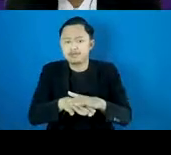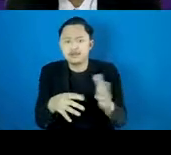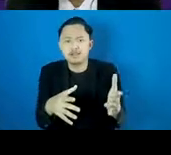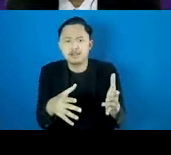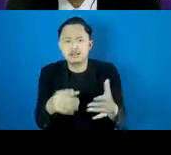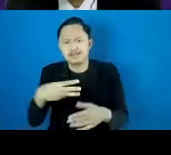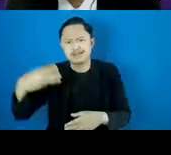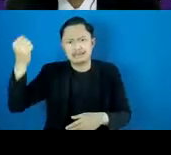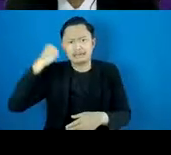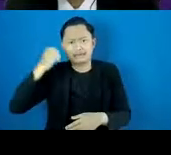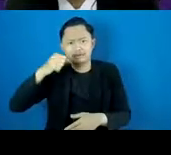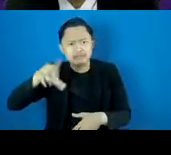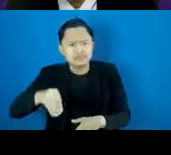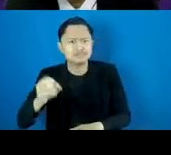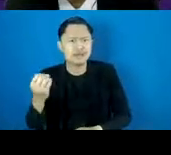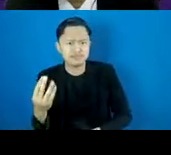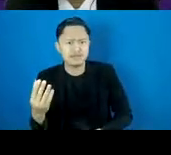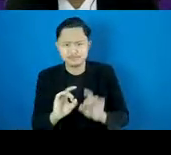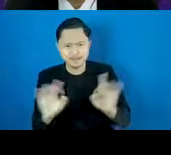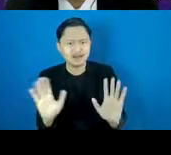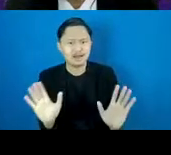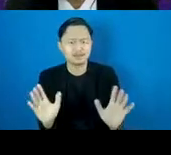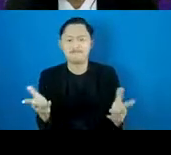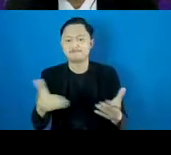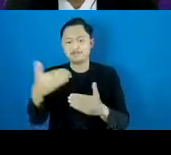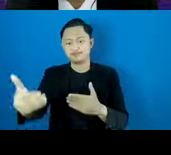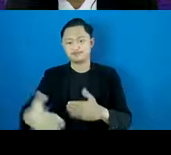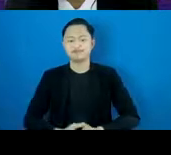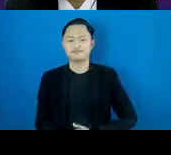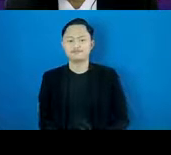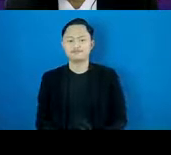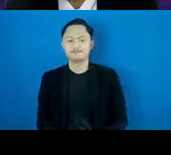occupants inside the bus. Next, please.